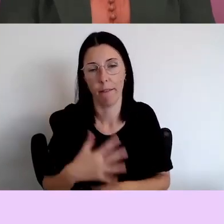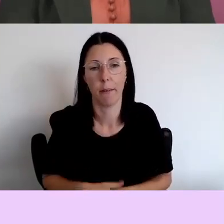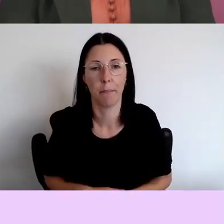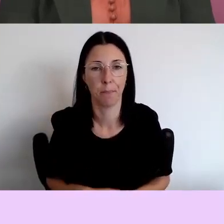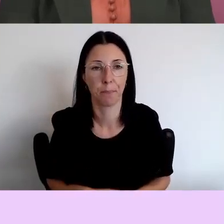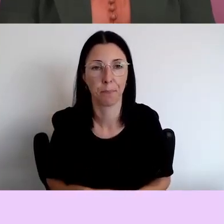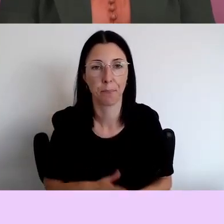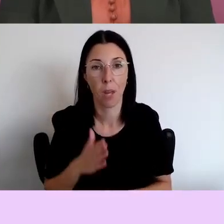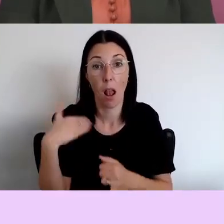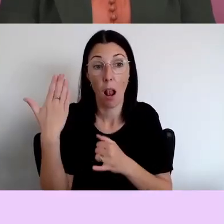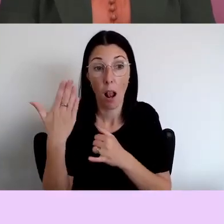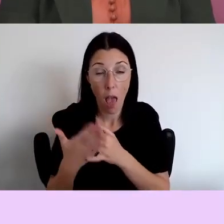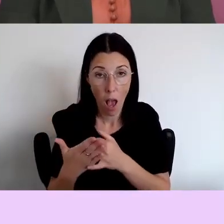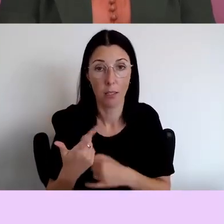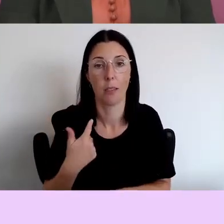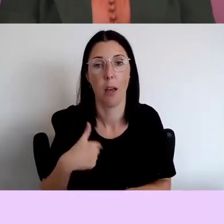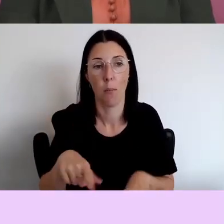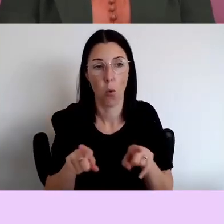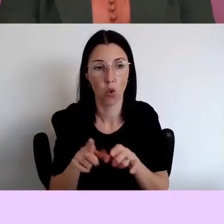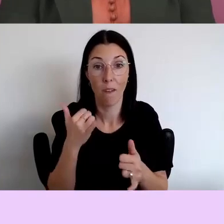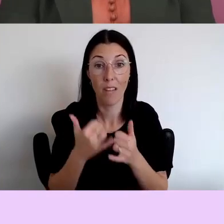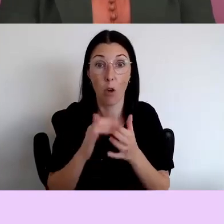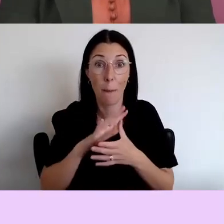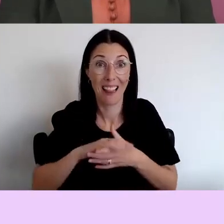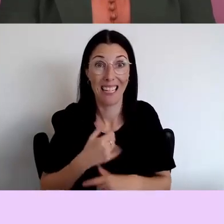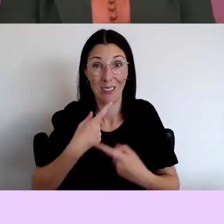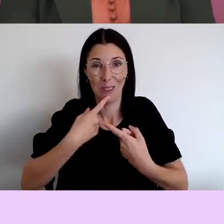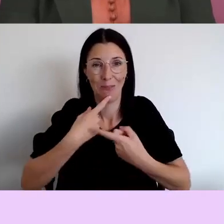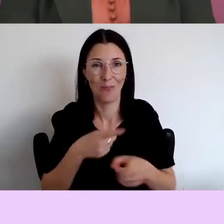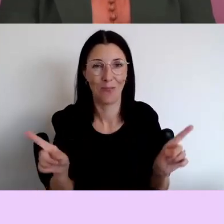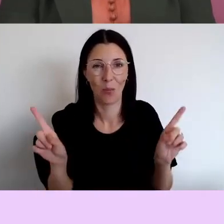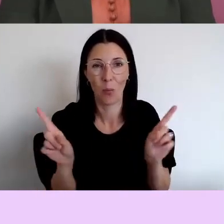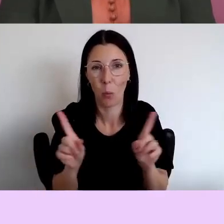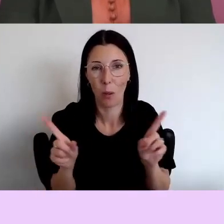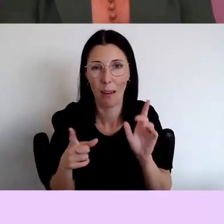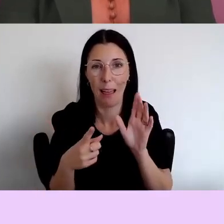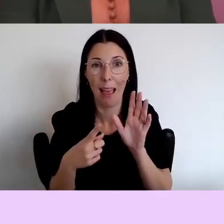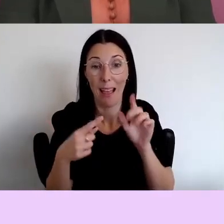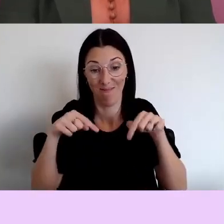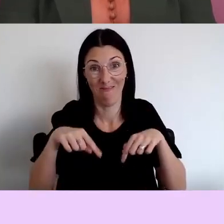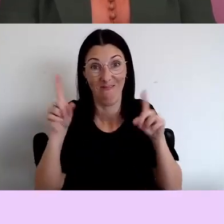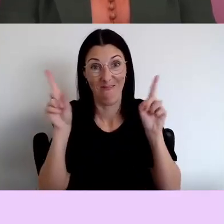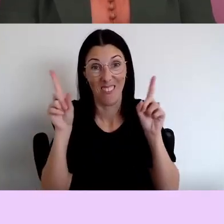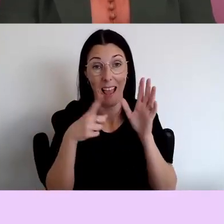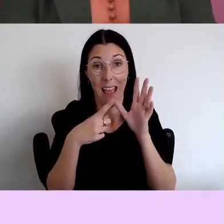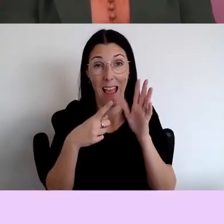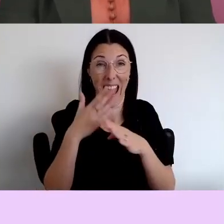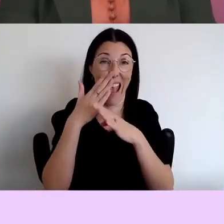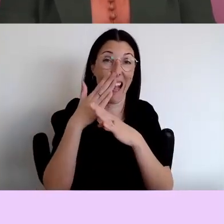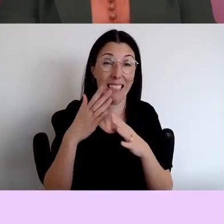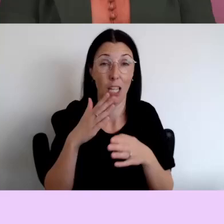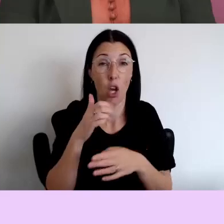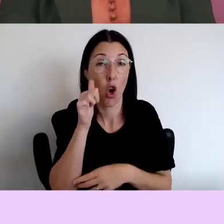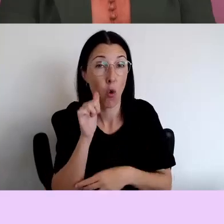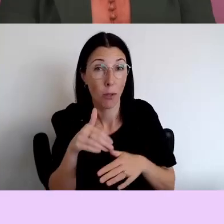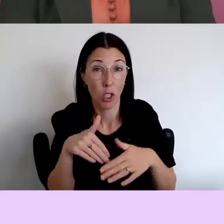And lastly, I'm also very pleased to announce that on Anti-Corruption Day, IBAC will launch our